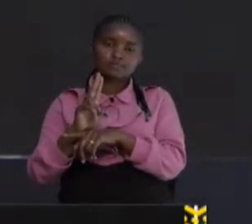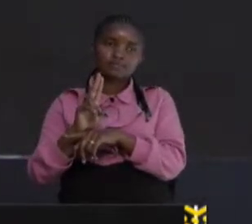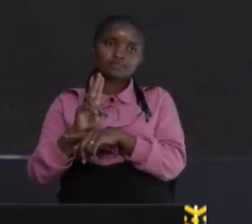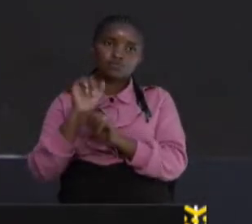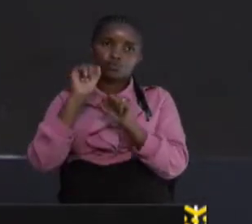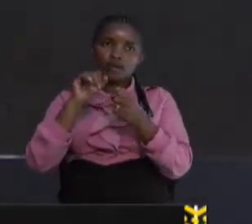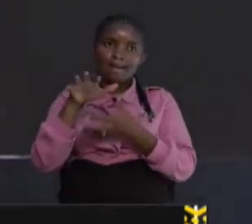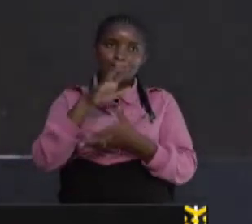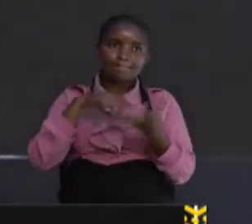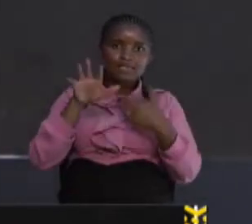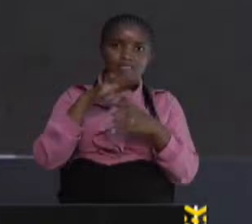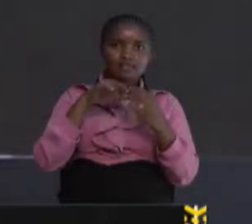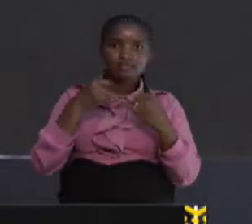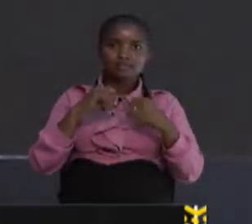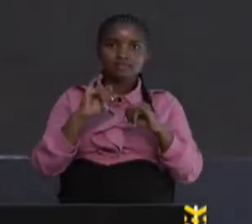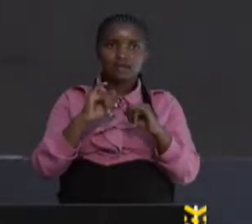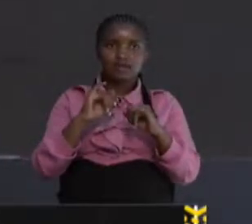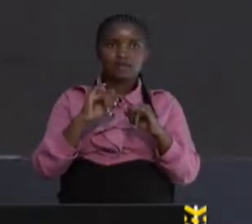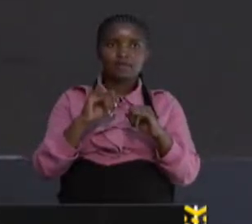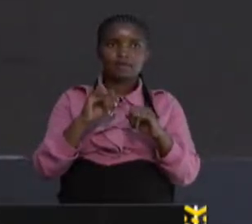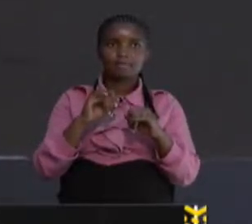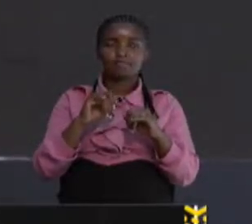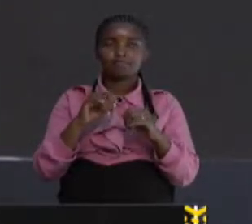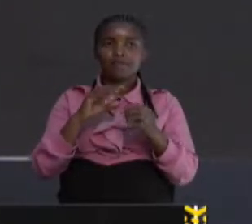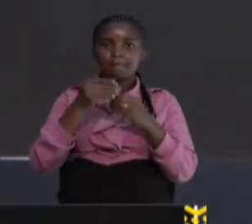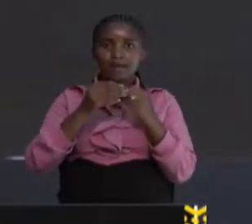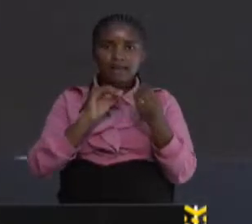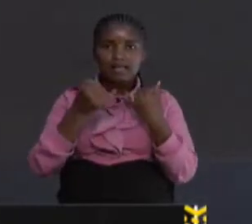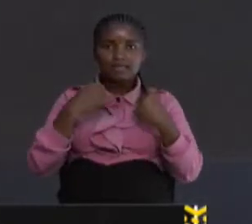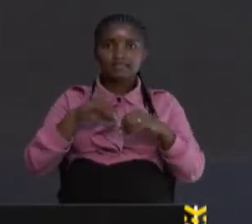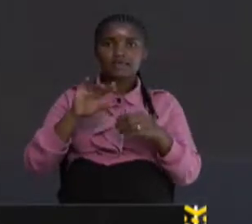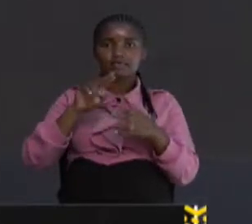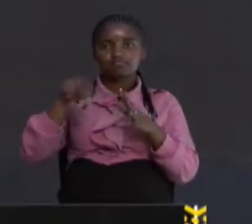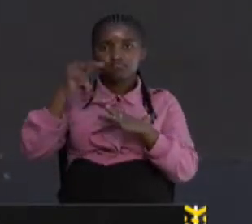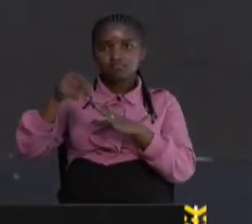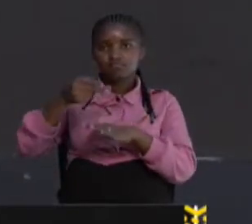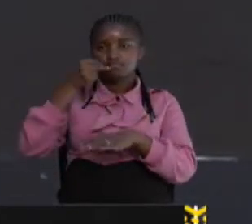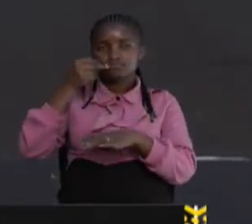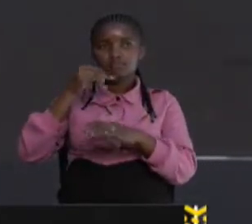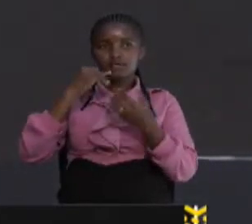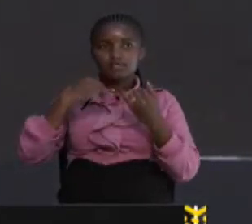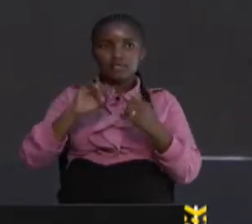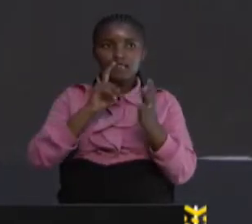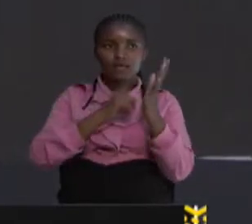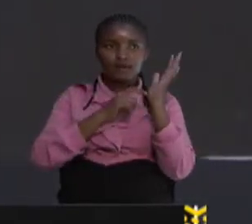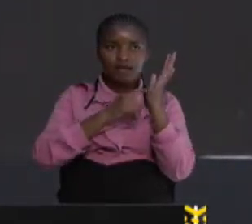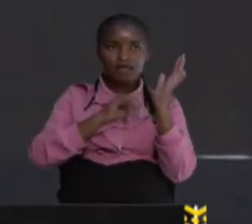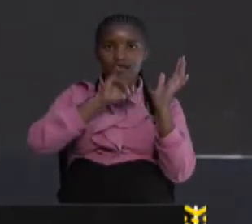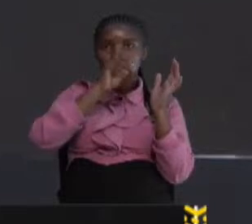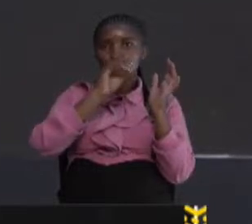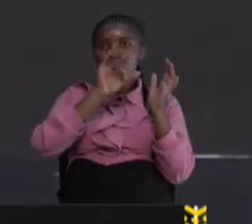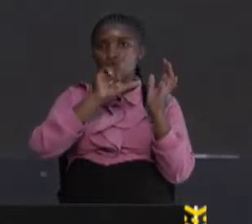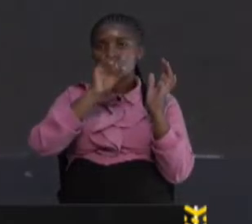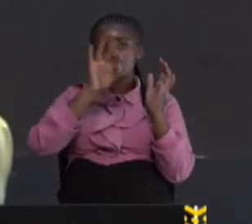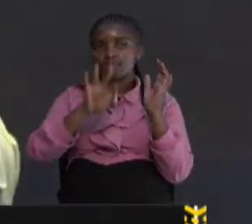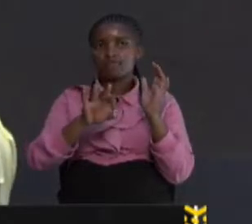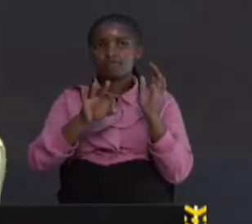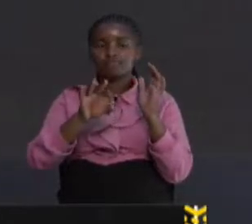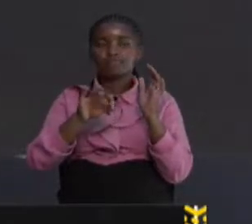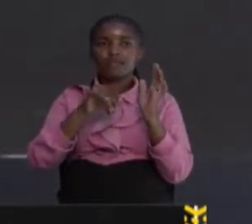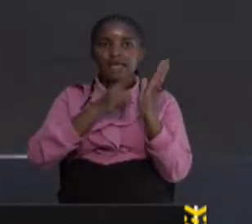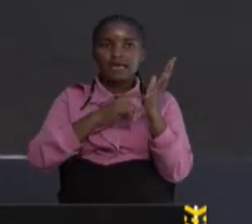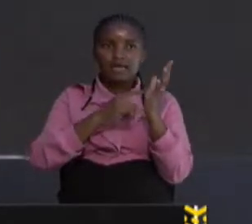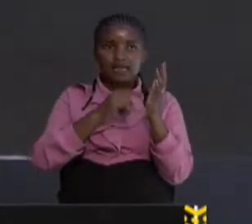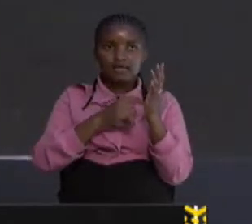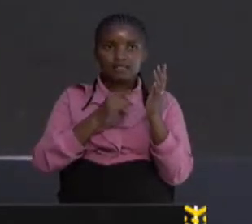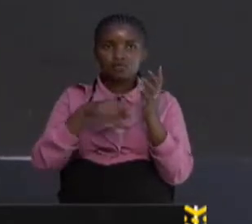might mix it up, try plantain, try spaghetti, try the best jollof rice in the world, which is Nigeria jollof. Some of those things.